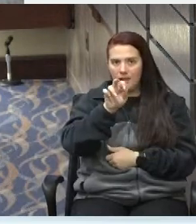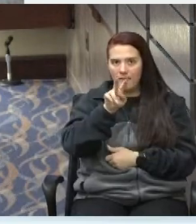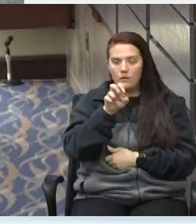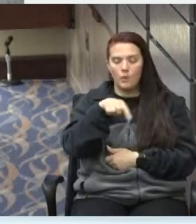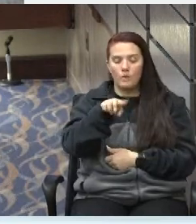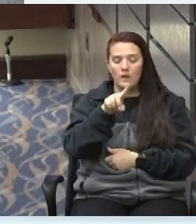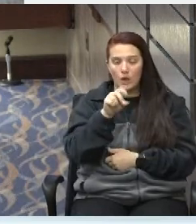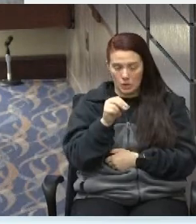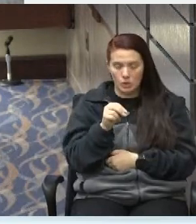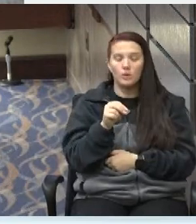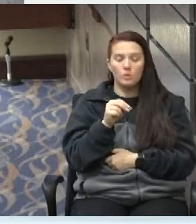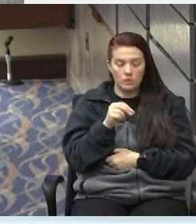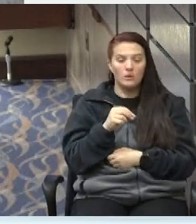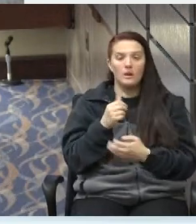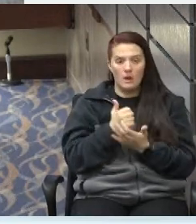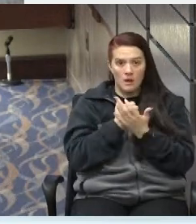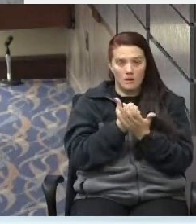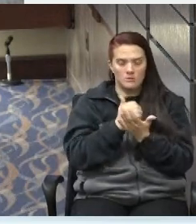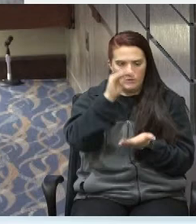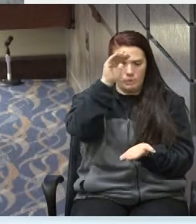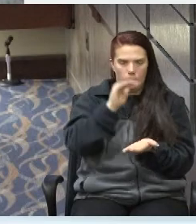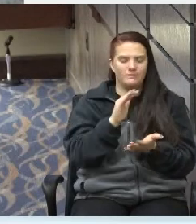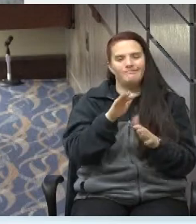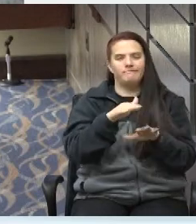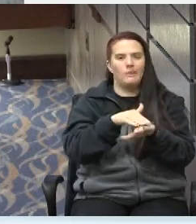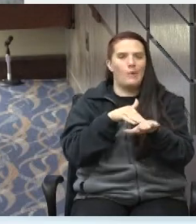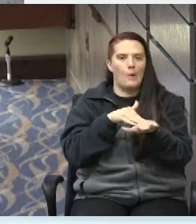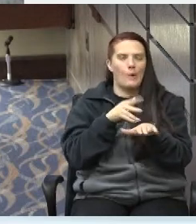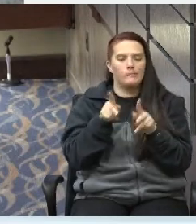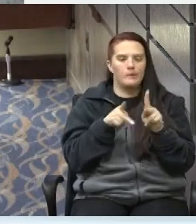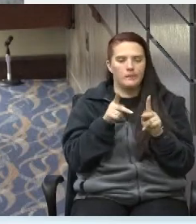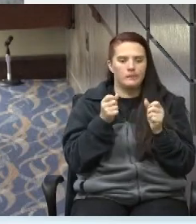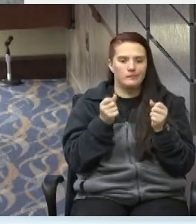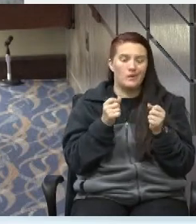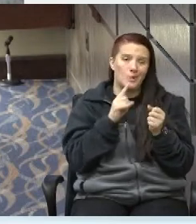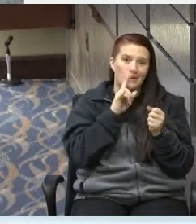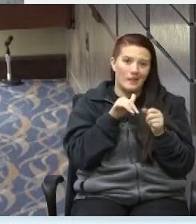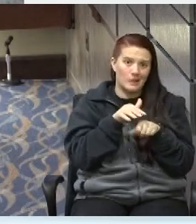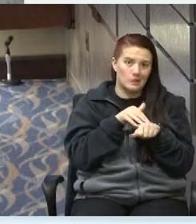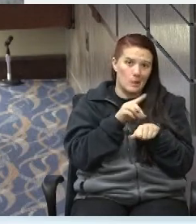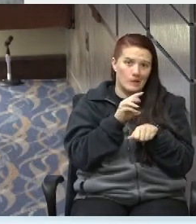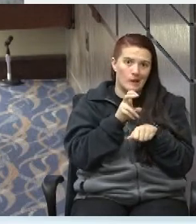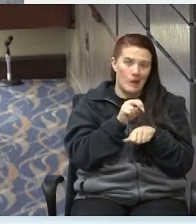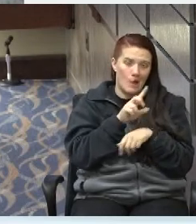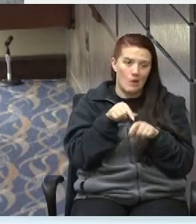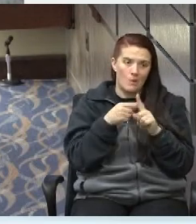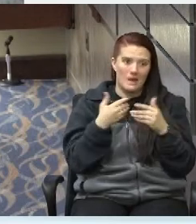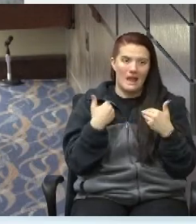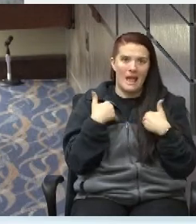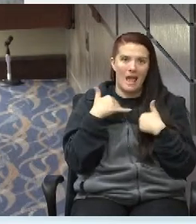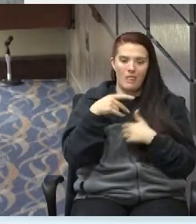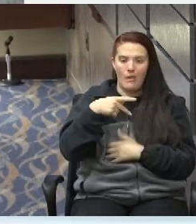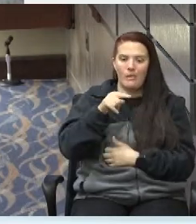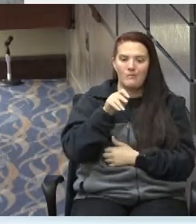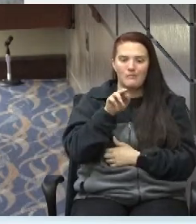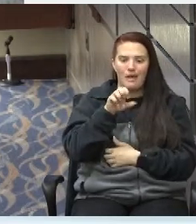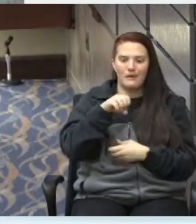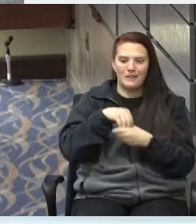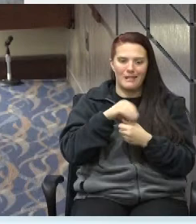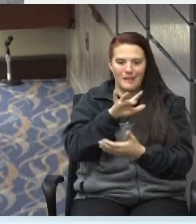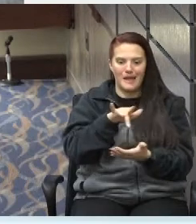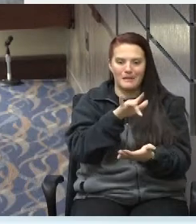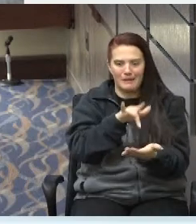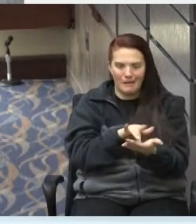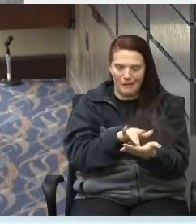do serve to slow people down for the most part. I guess they really slowed them down when they had those planters in the middle, but I wasn't here